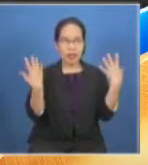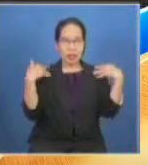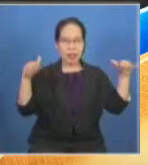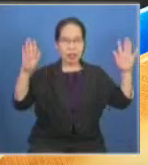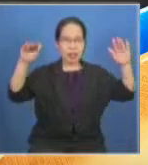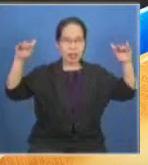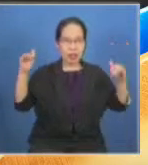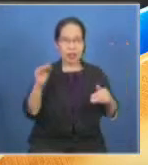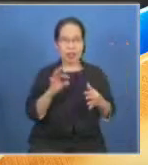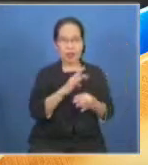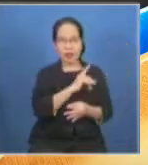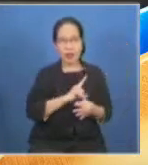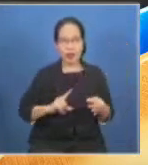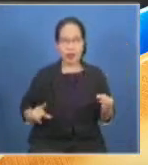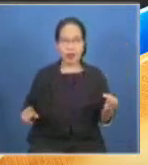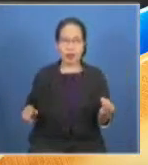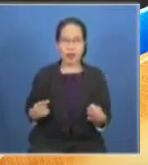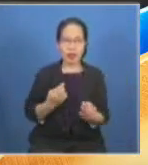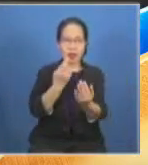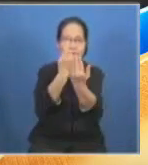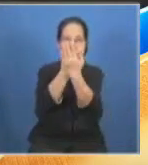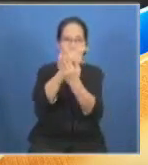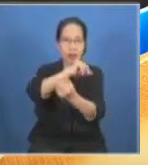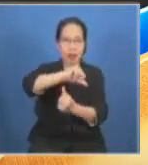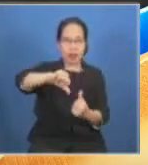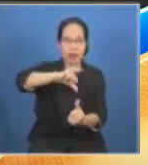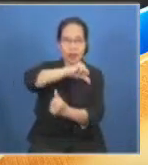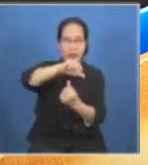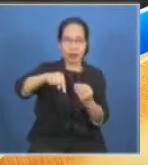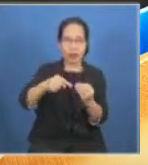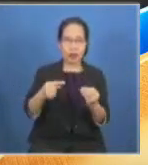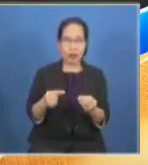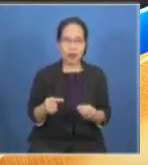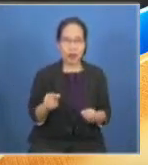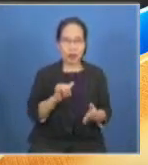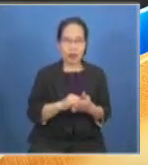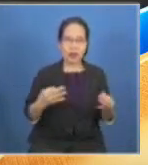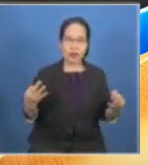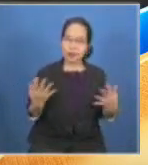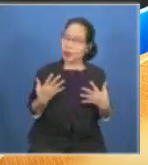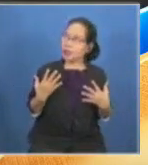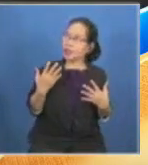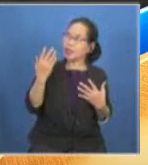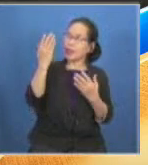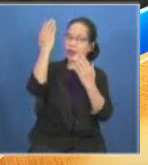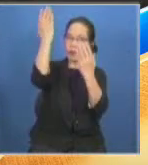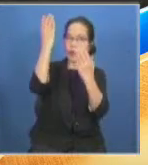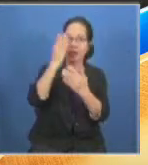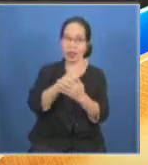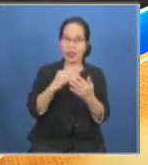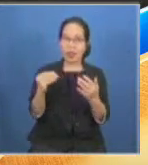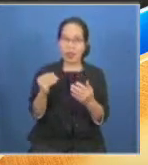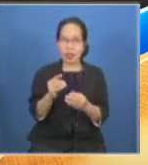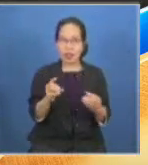the angel of the Lord encamps round about them that fear him and delivers